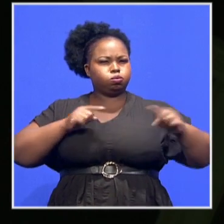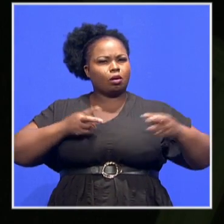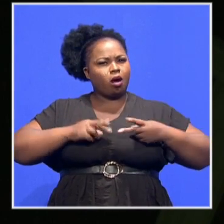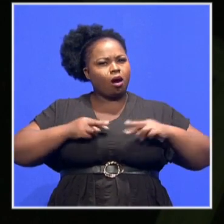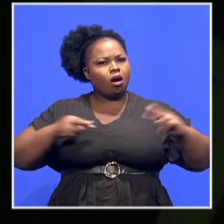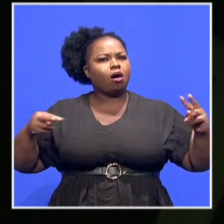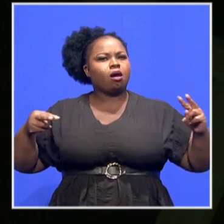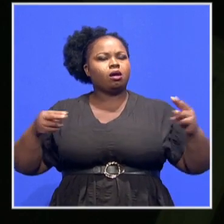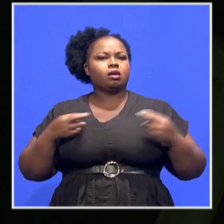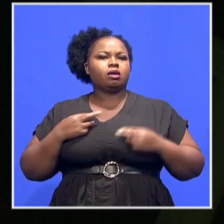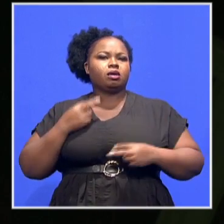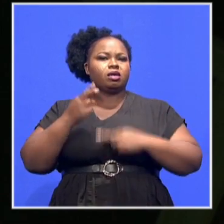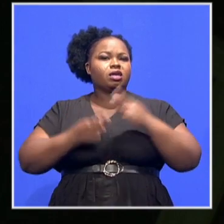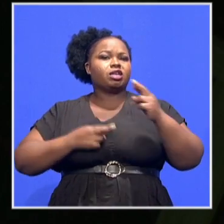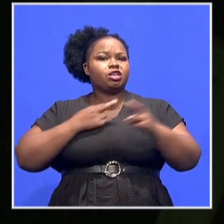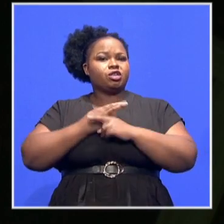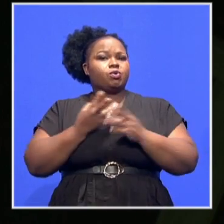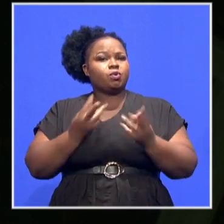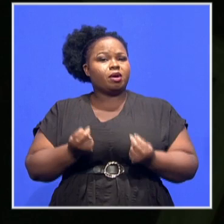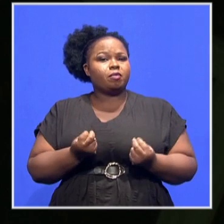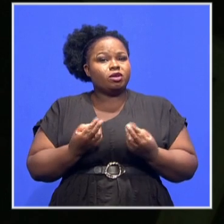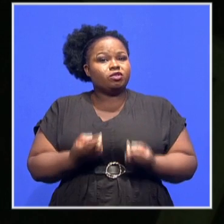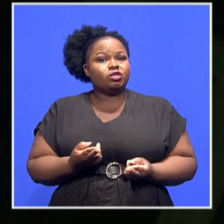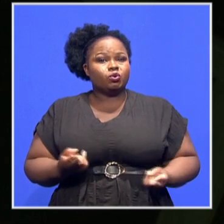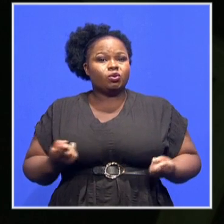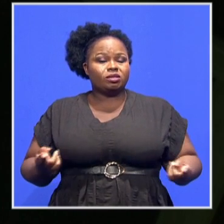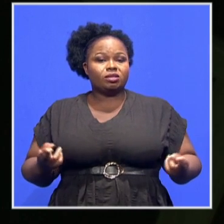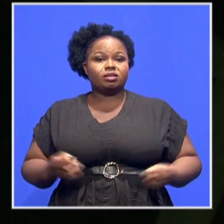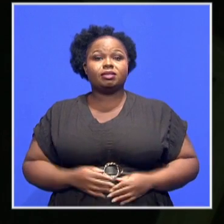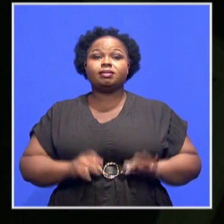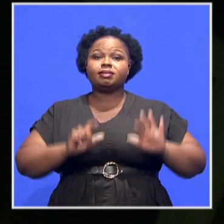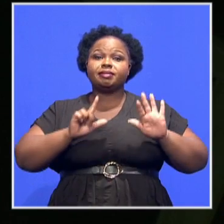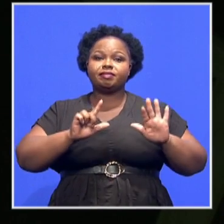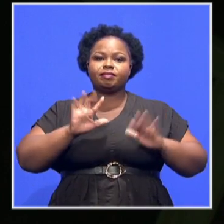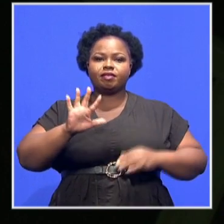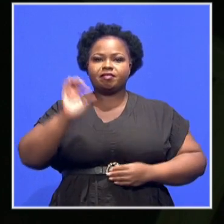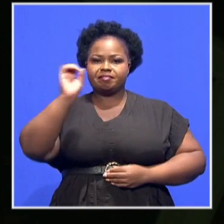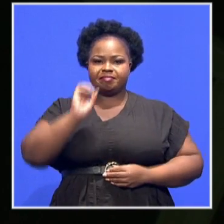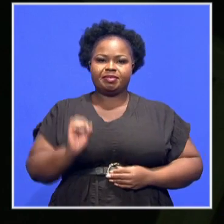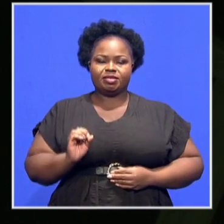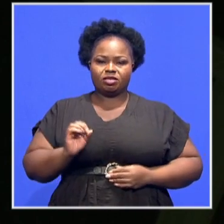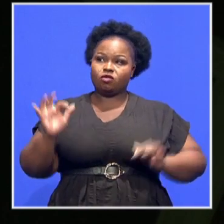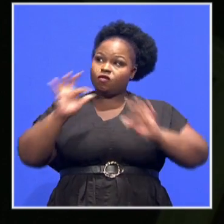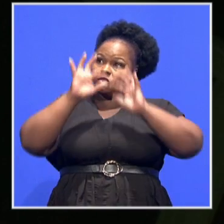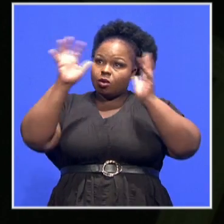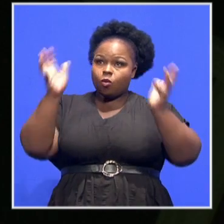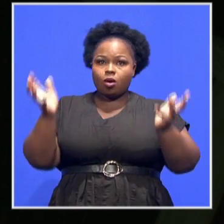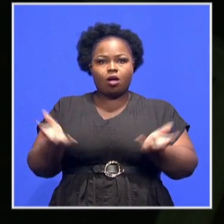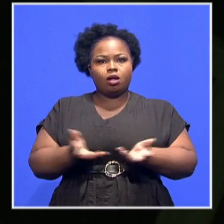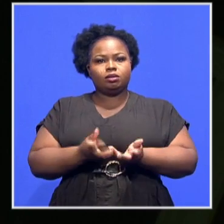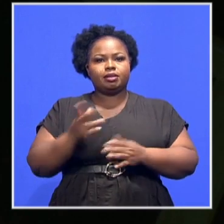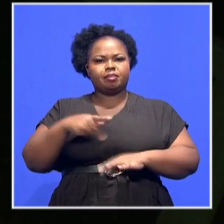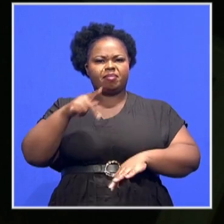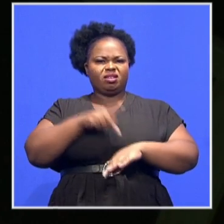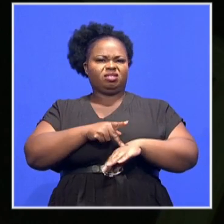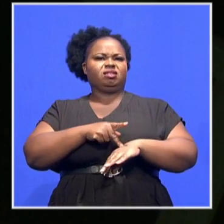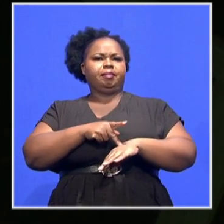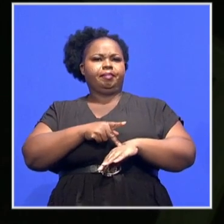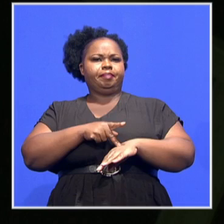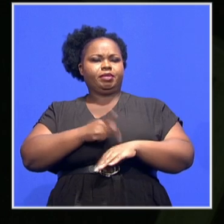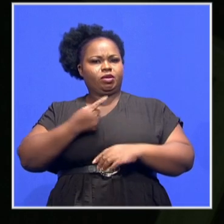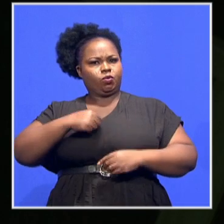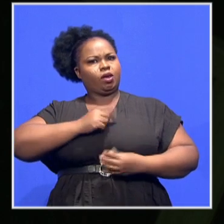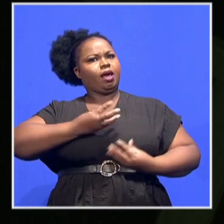about 75% of the world's platinum resources, which puts us in a favorable position